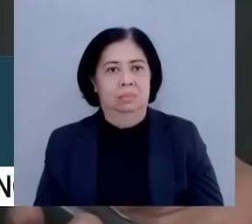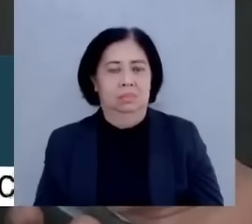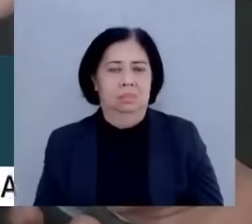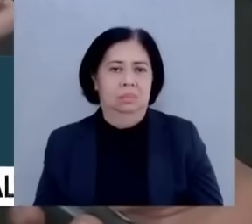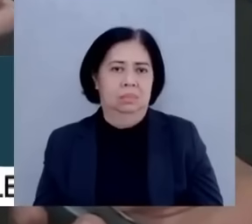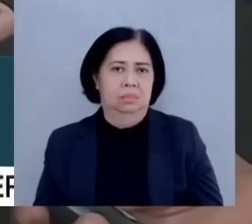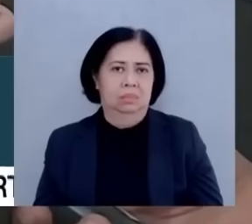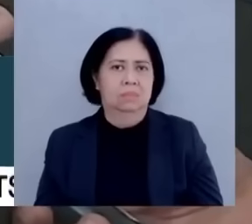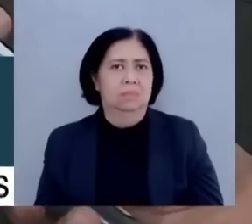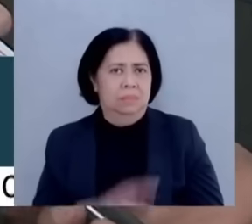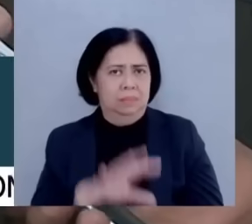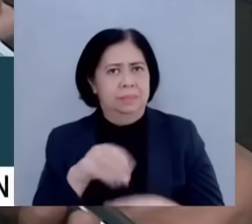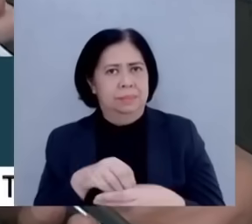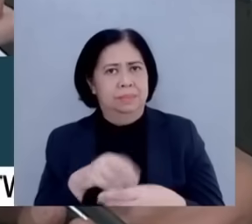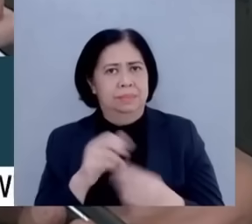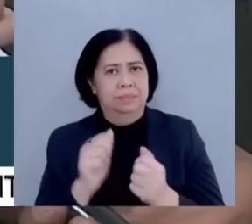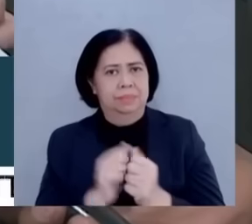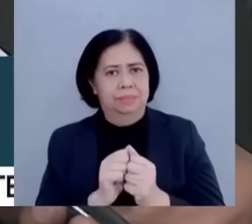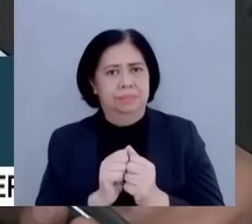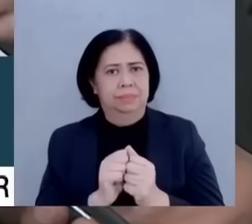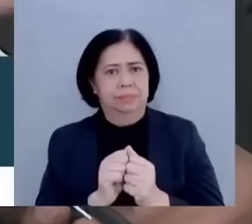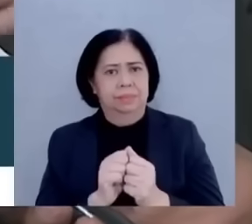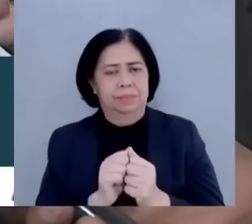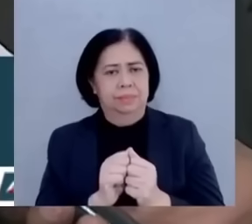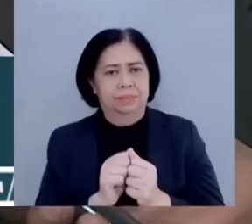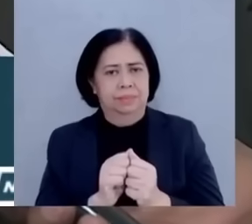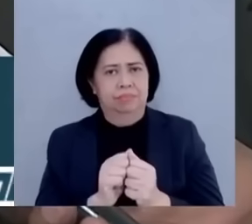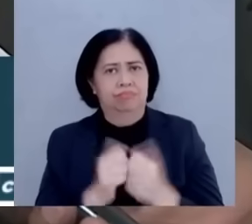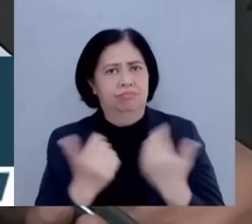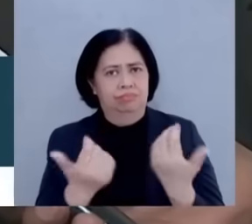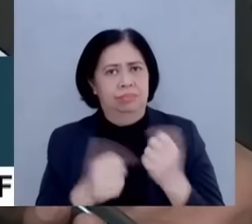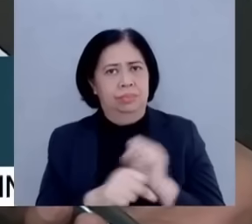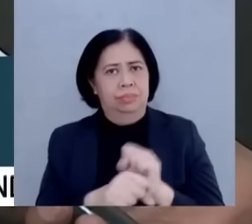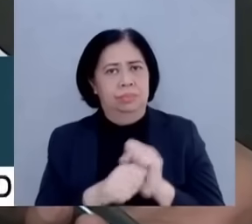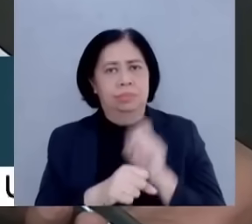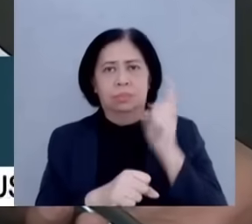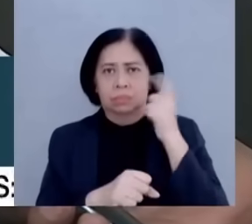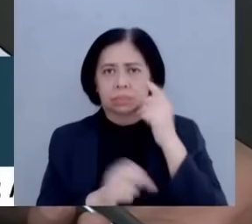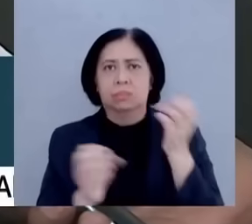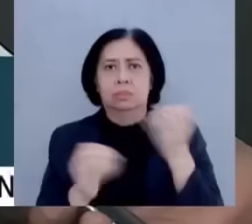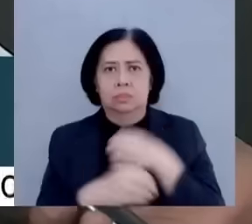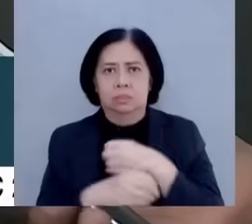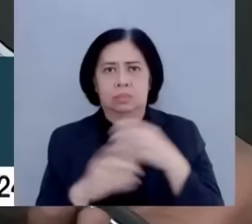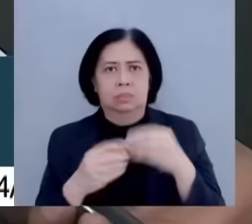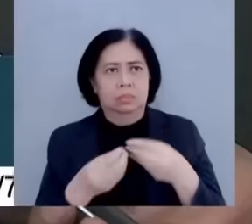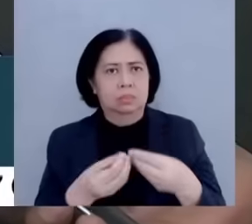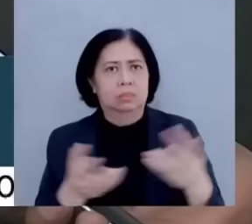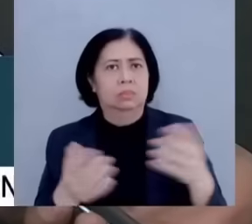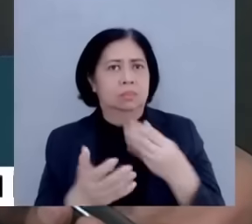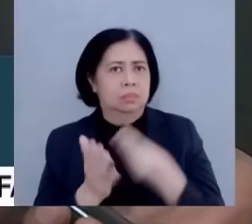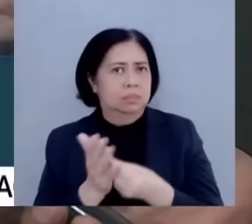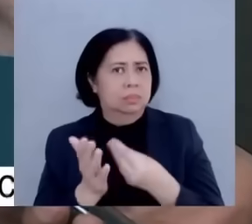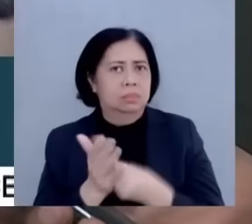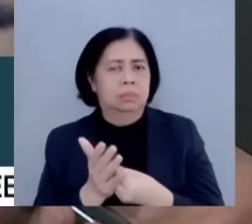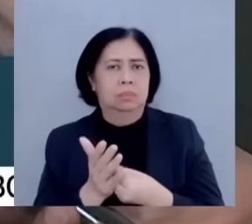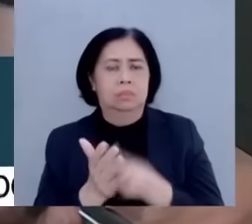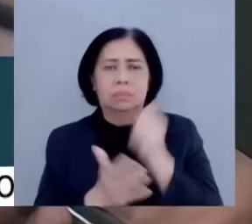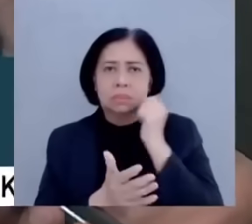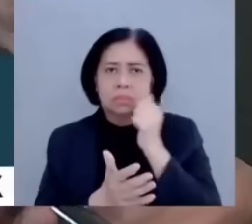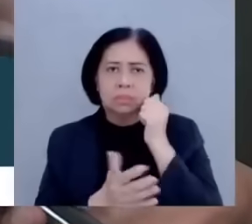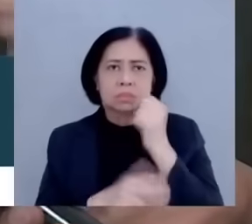part of work of government offices to disburse money every day and